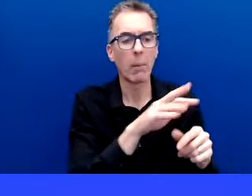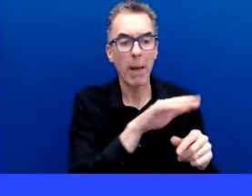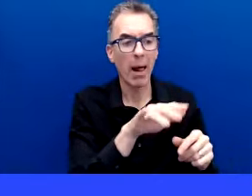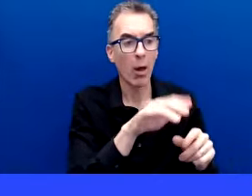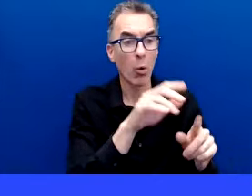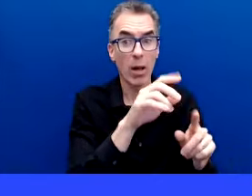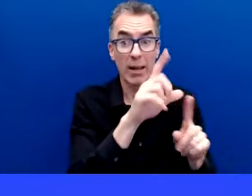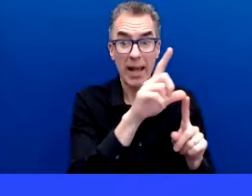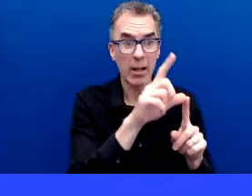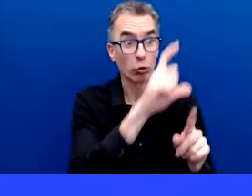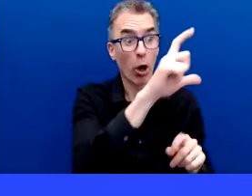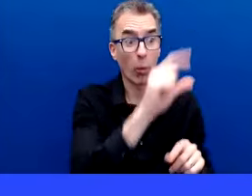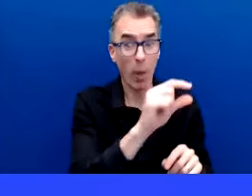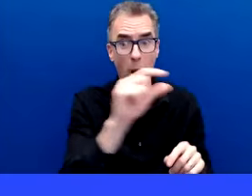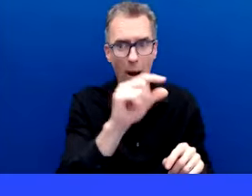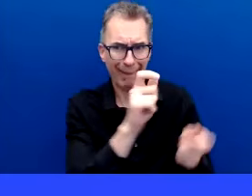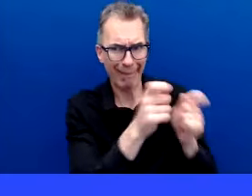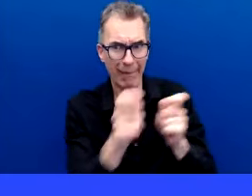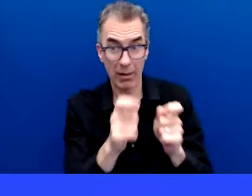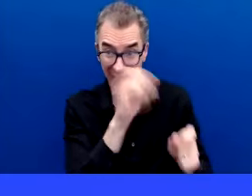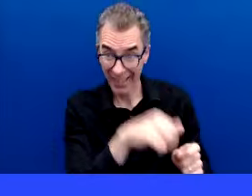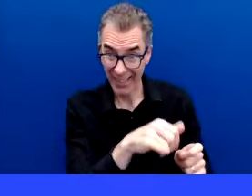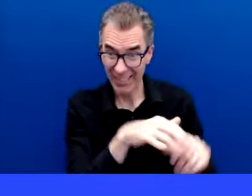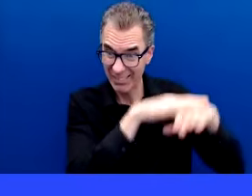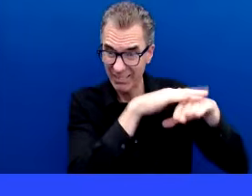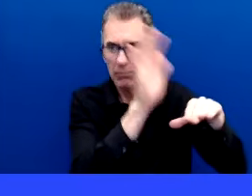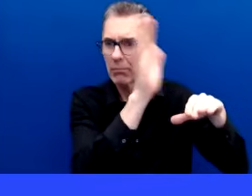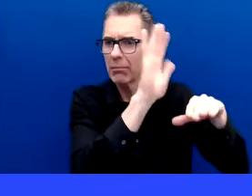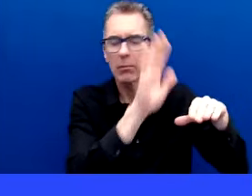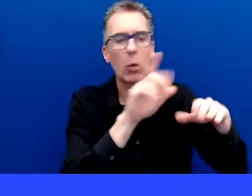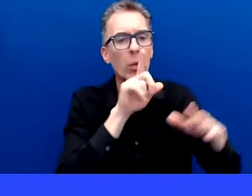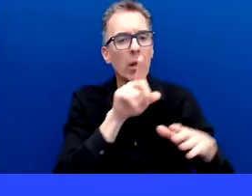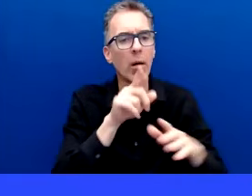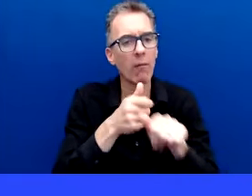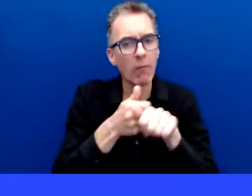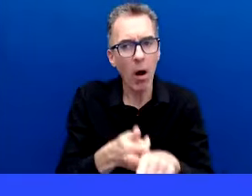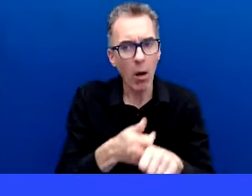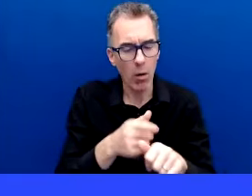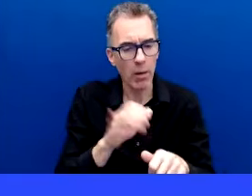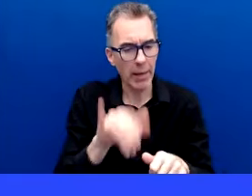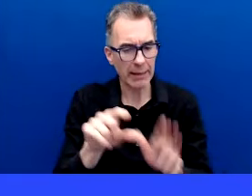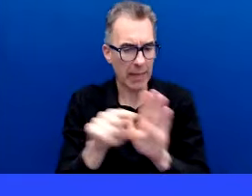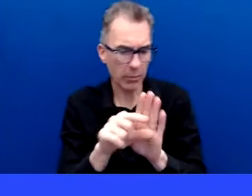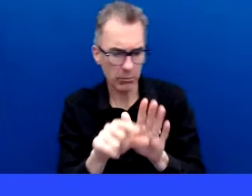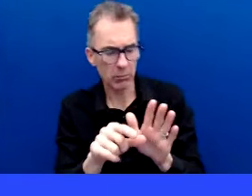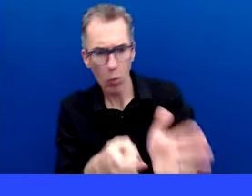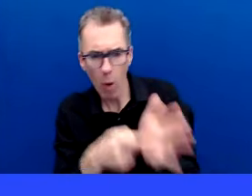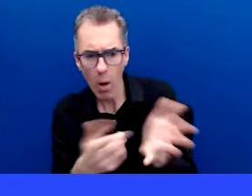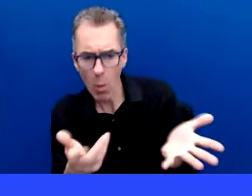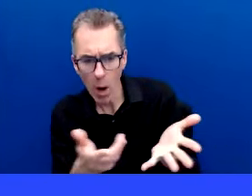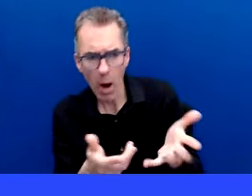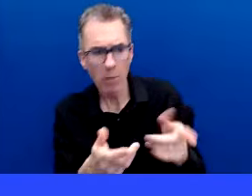really engaging feedback based on the type of, the assignment and what the student has put